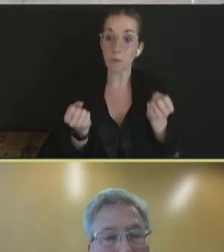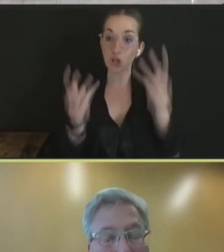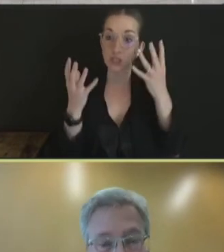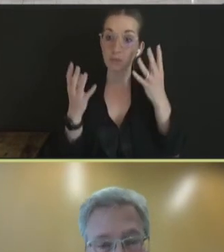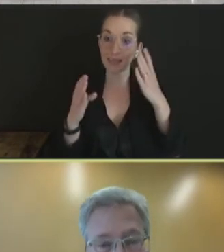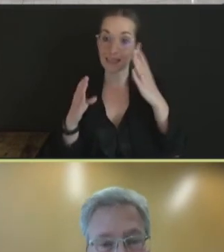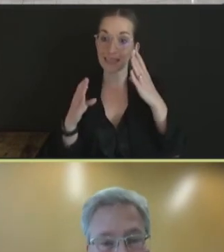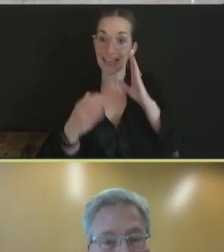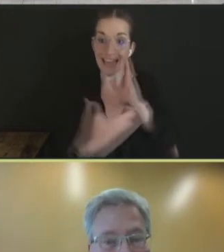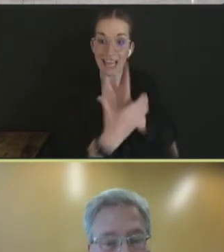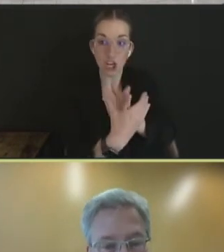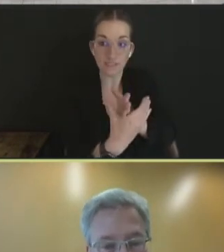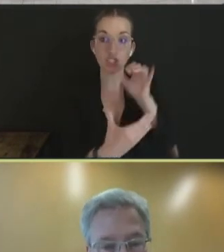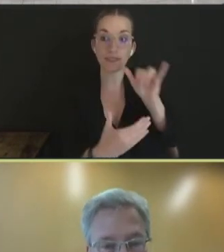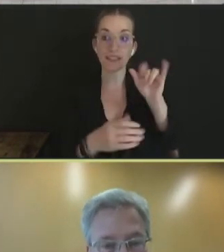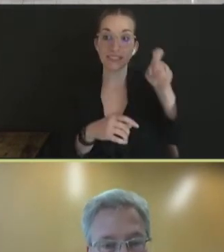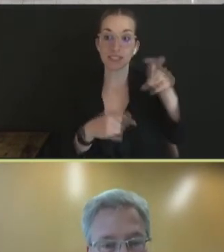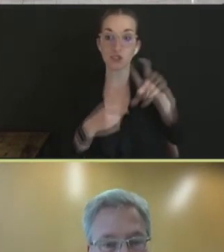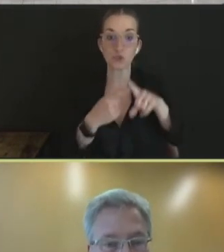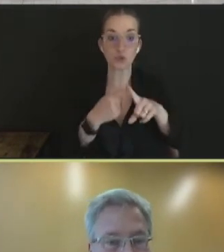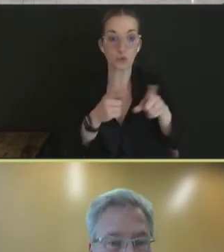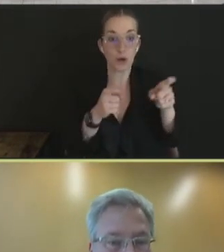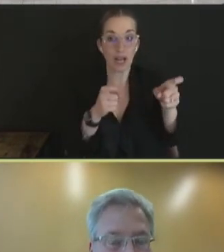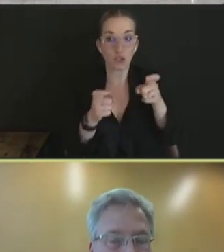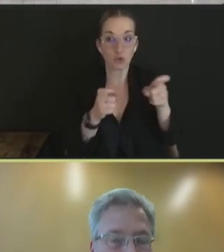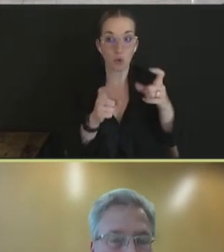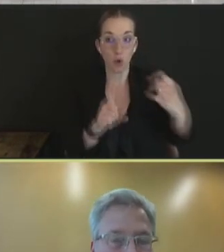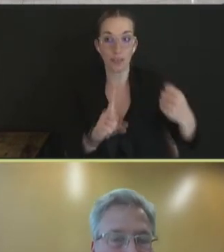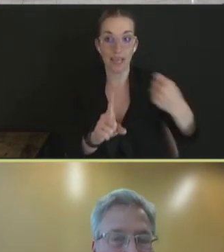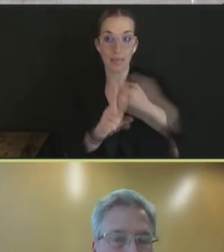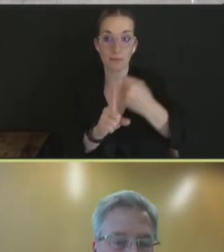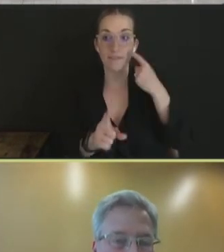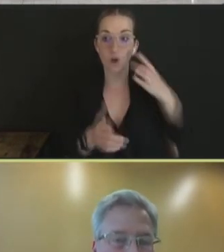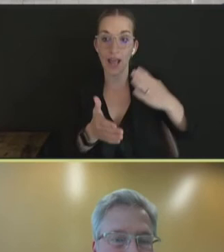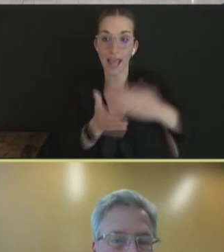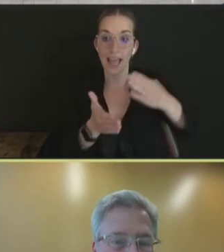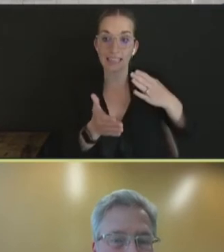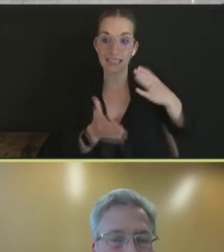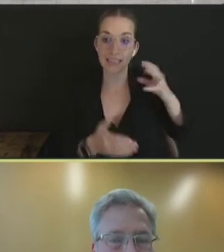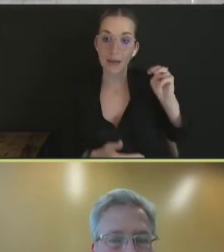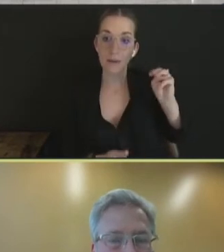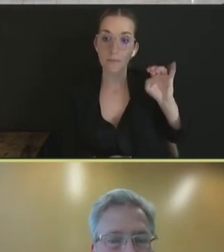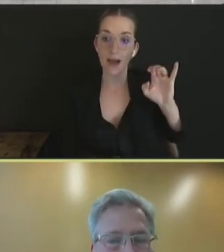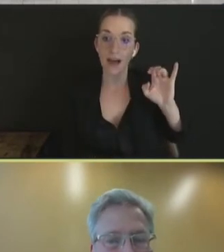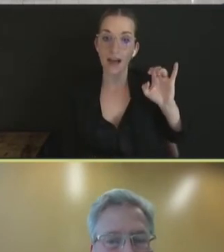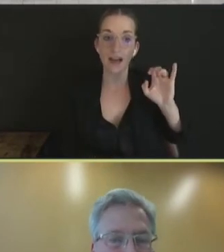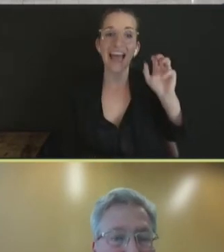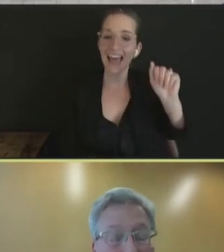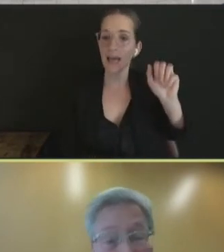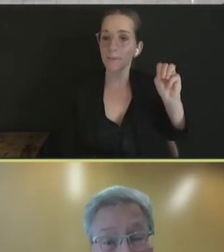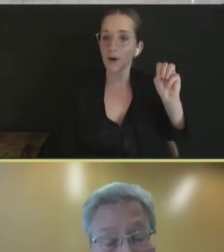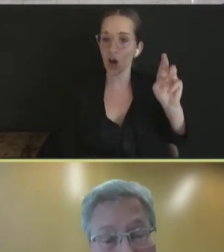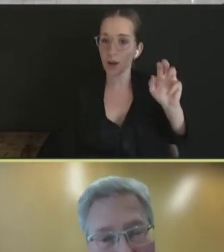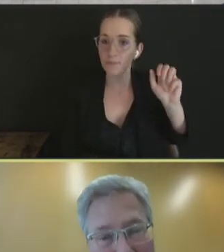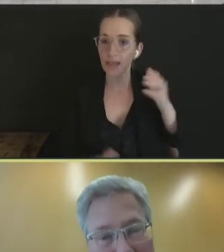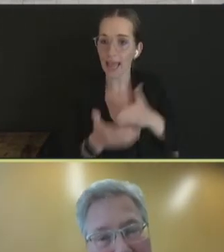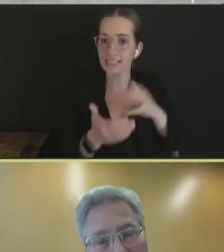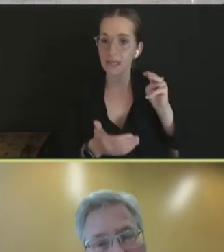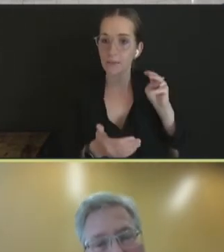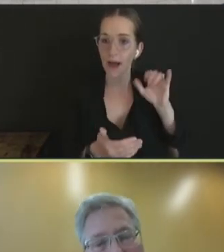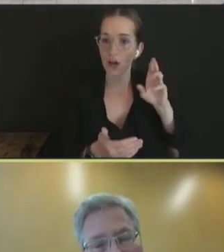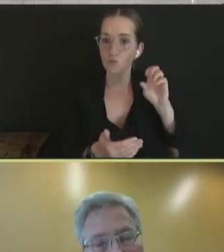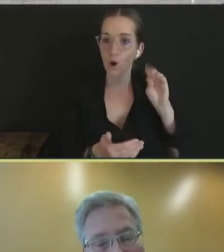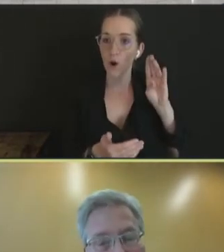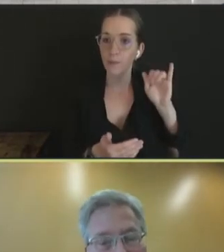to control the impacts of antimicrobial resistance. We have, and I'm going to start at